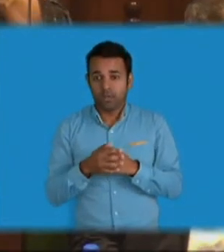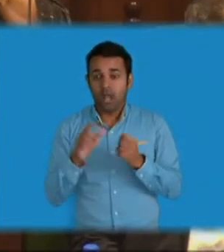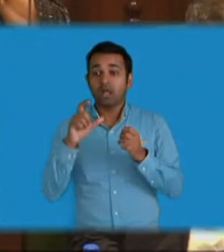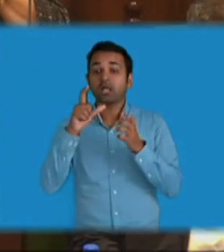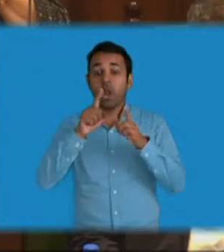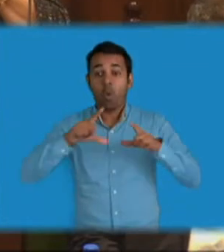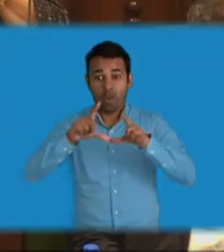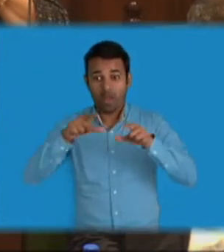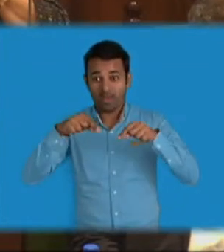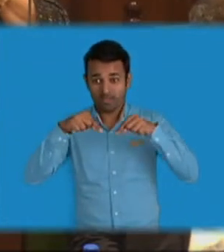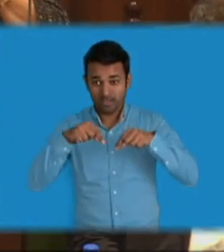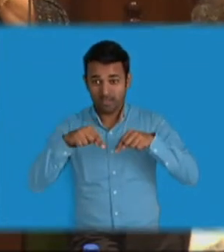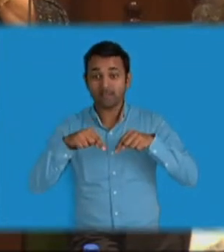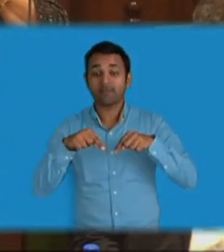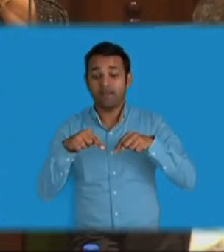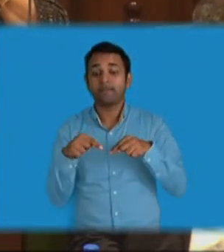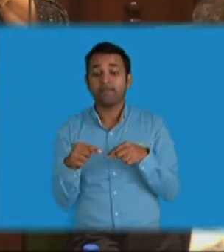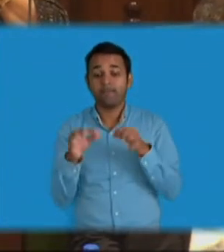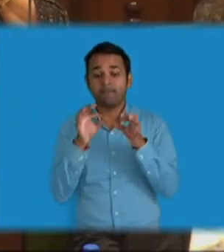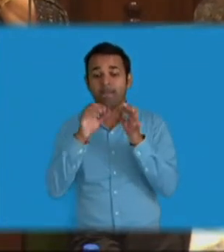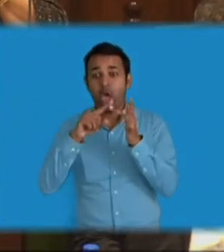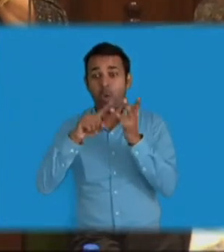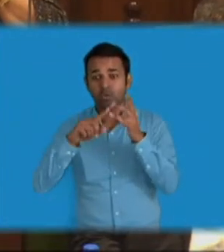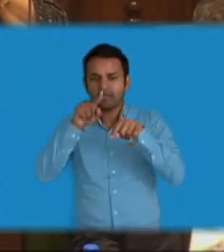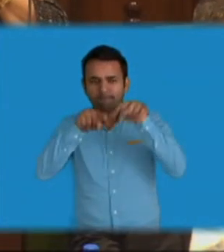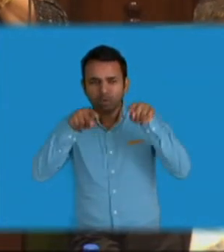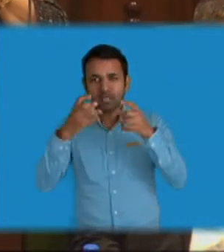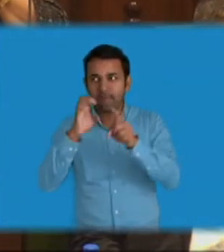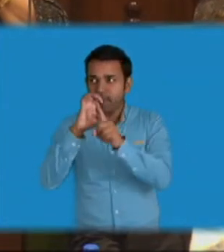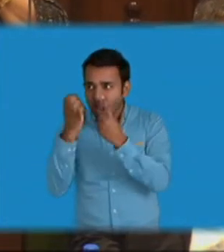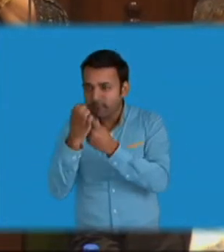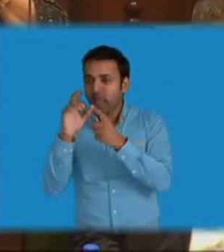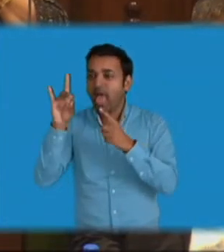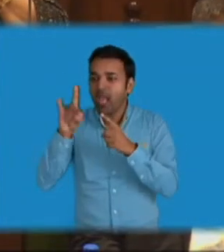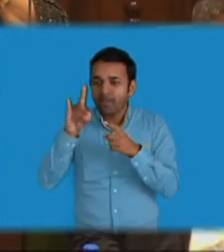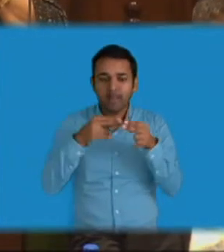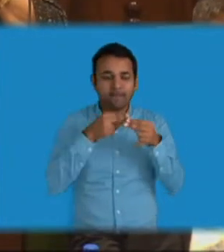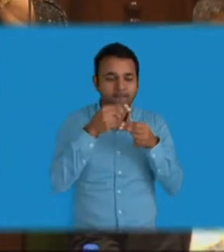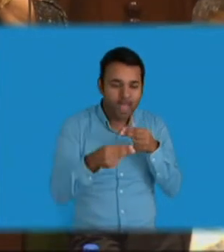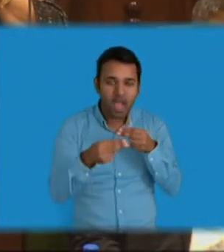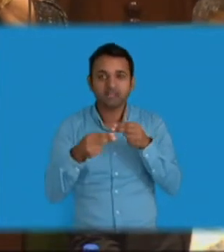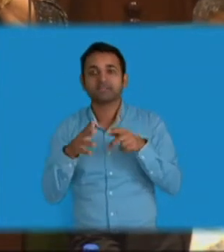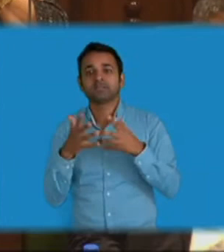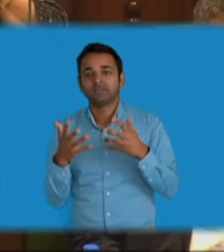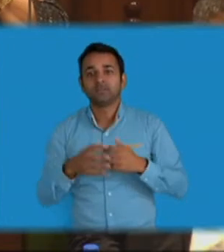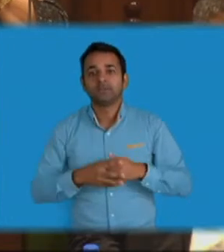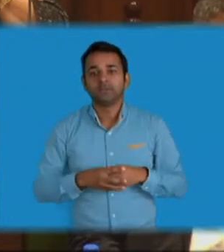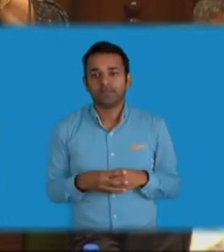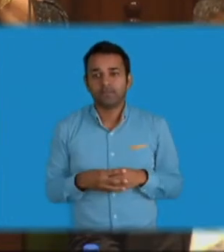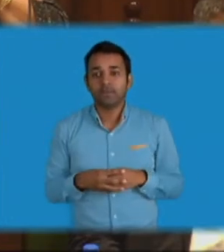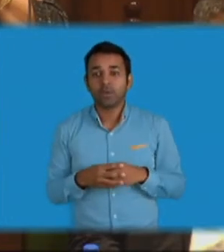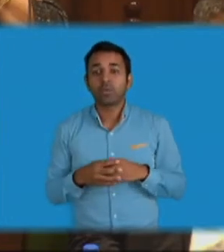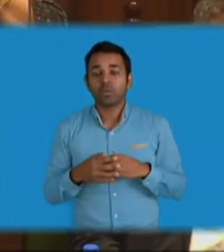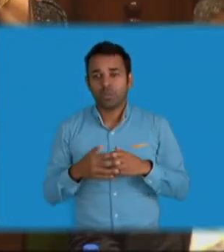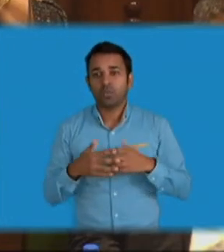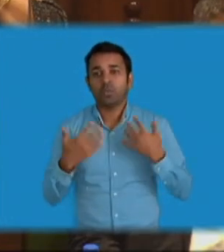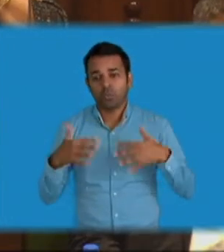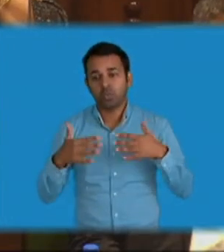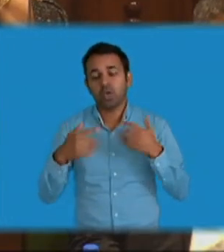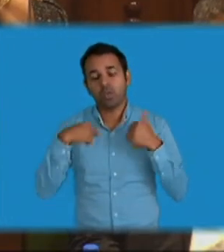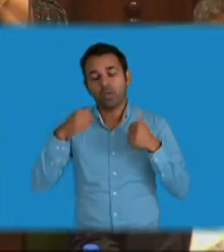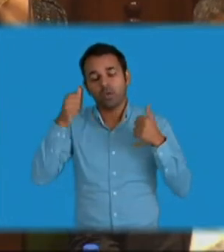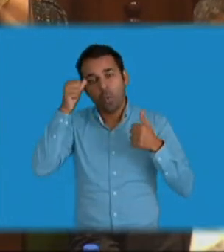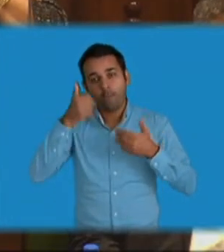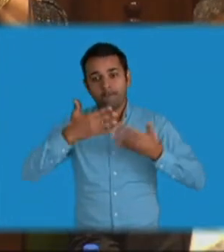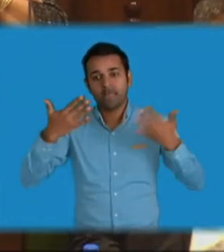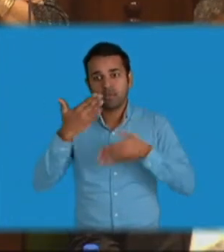few. Madam Speaker, my ministry is aware of the mammoth task ahead and is concerned with the slow rate of